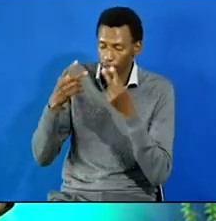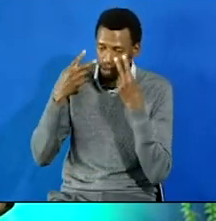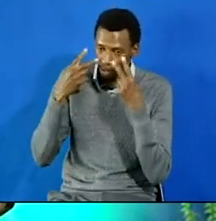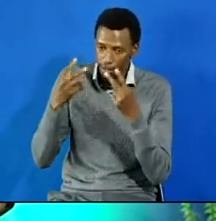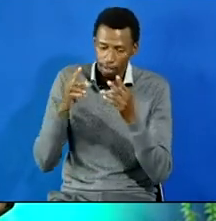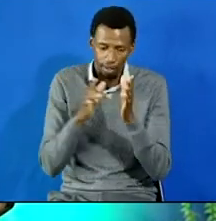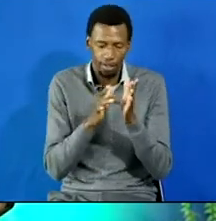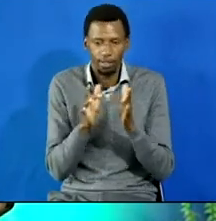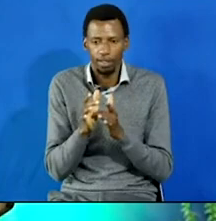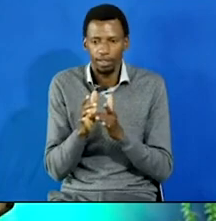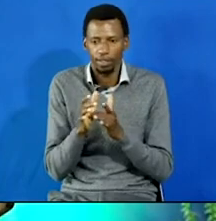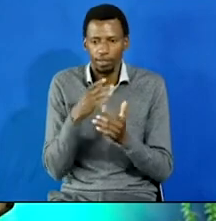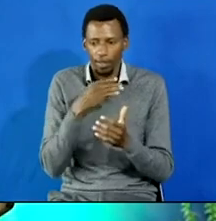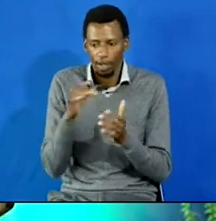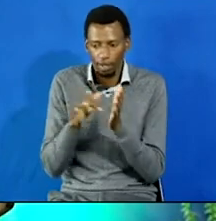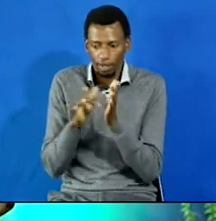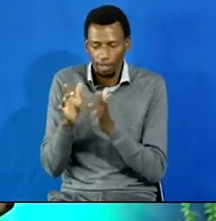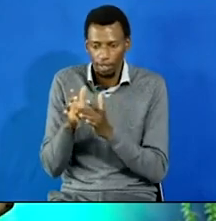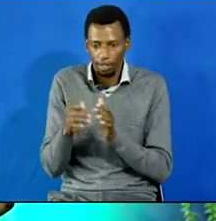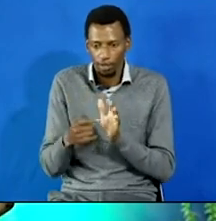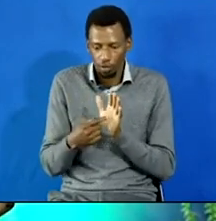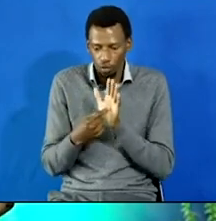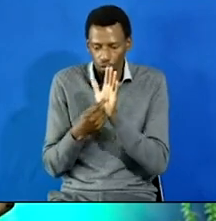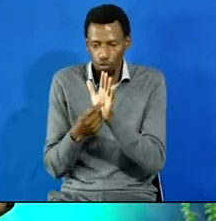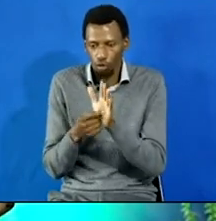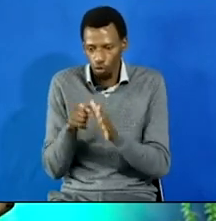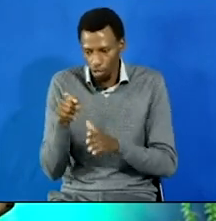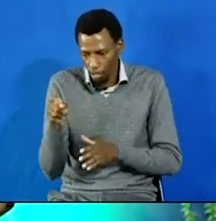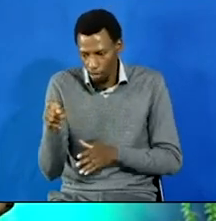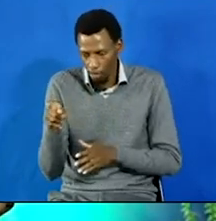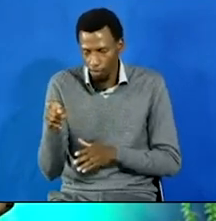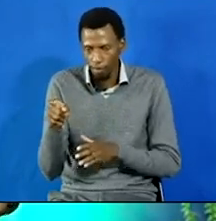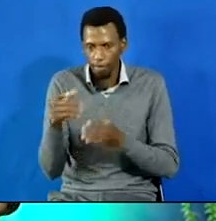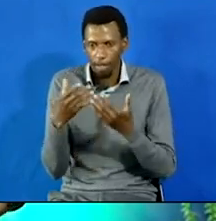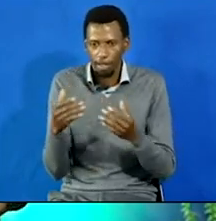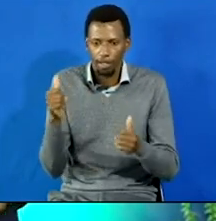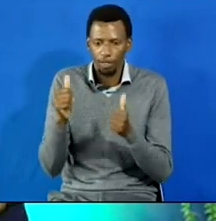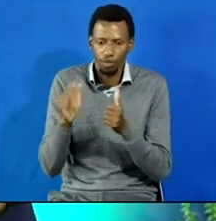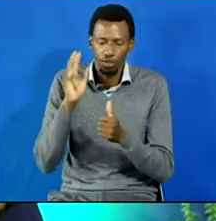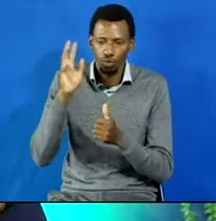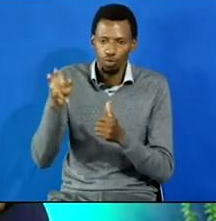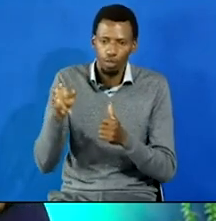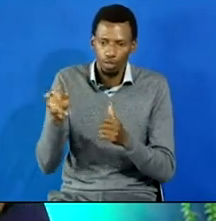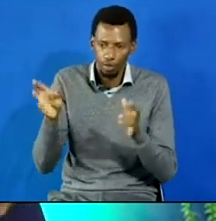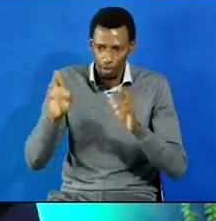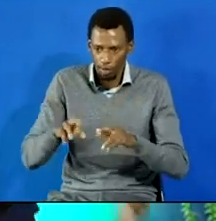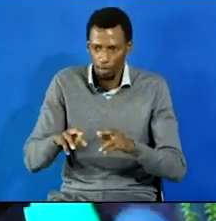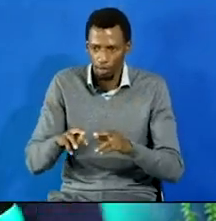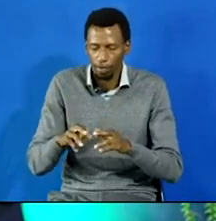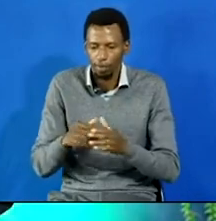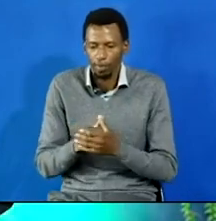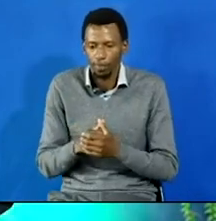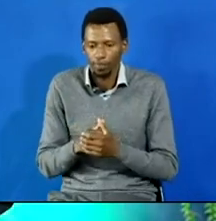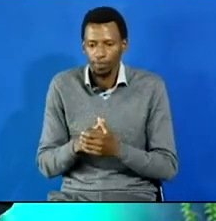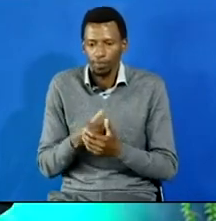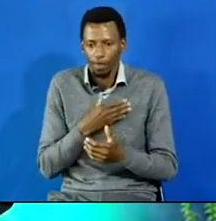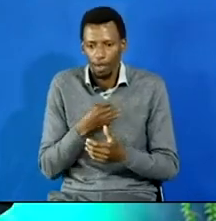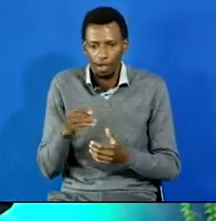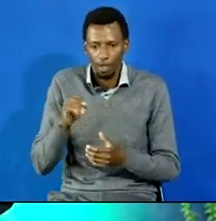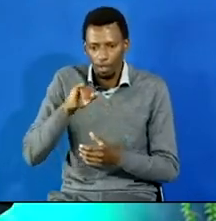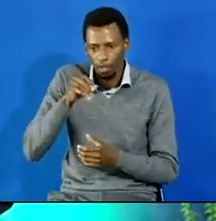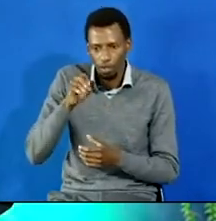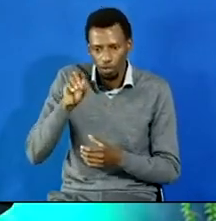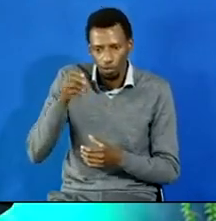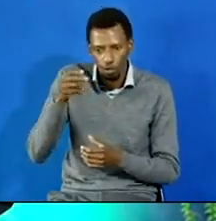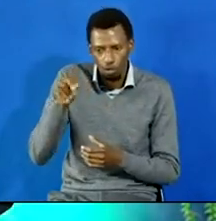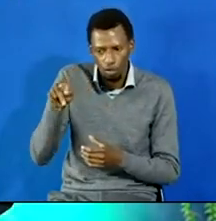him things that will happen. And revealed to him, and John saw an